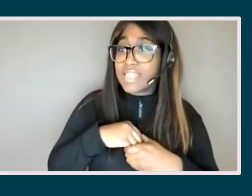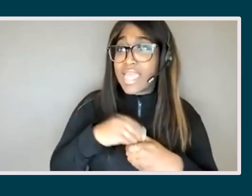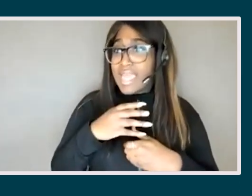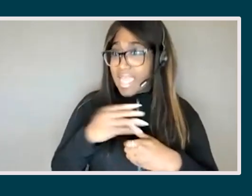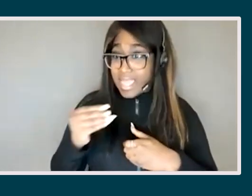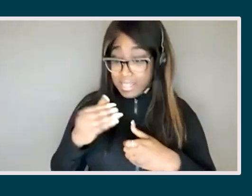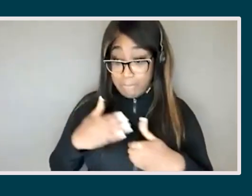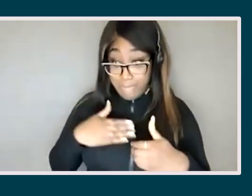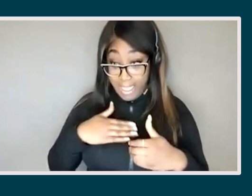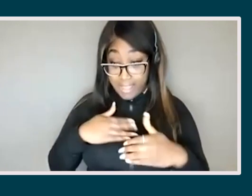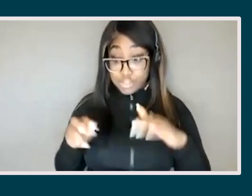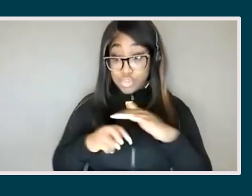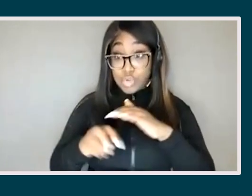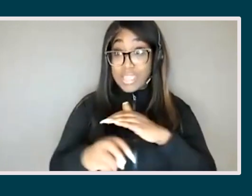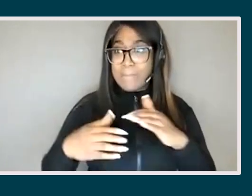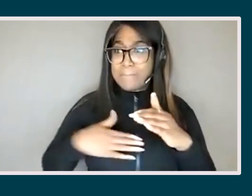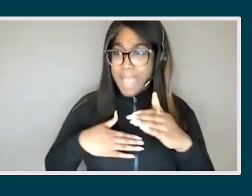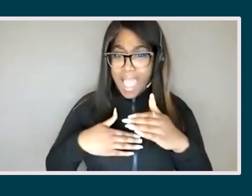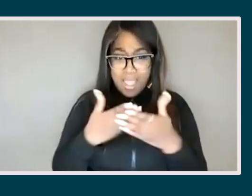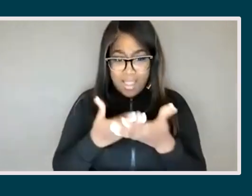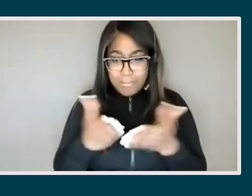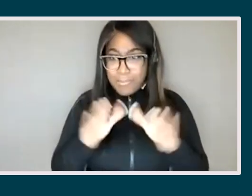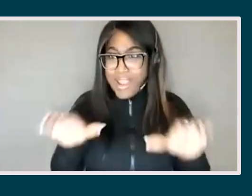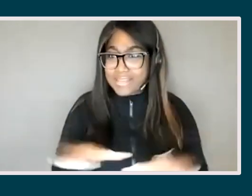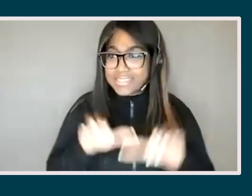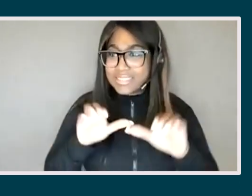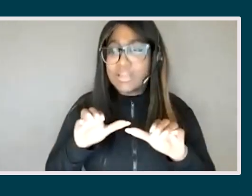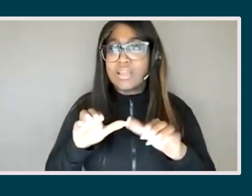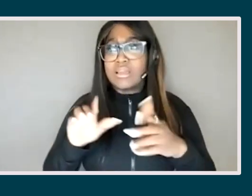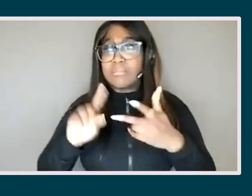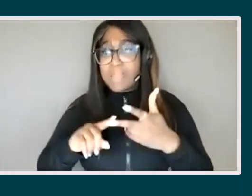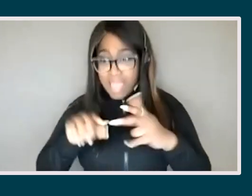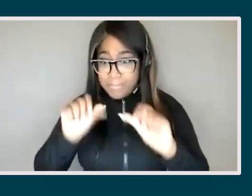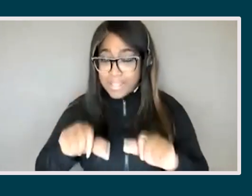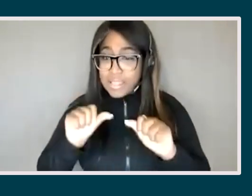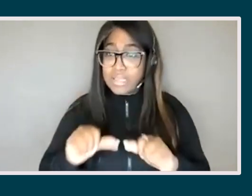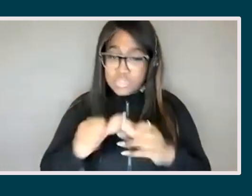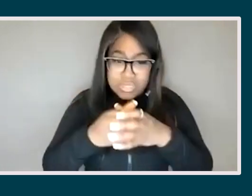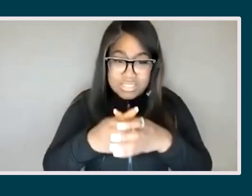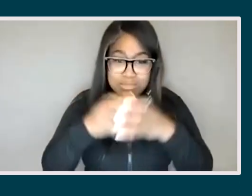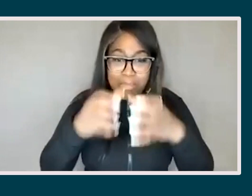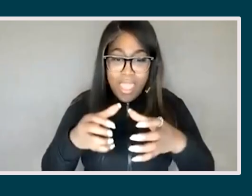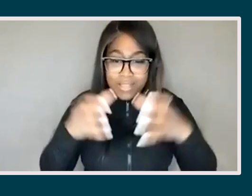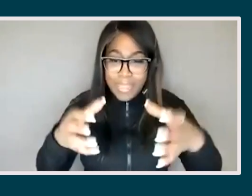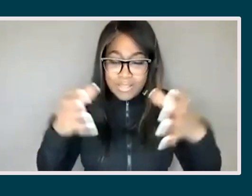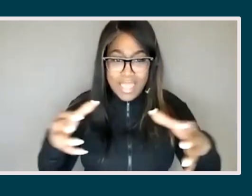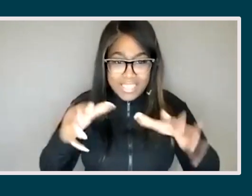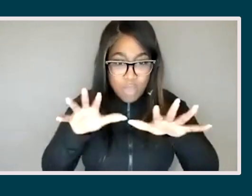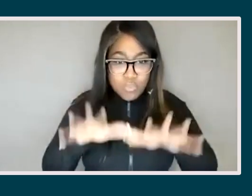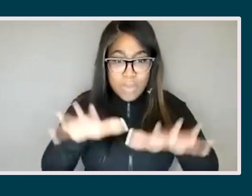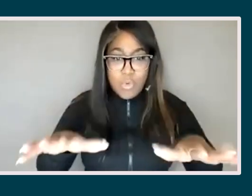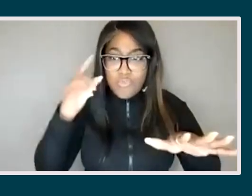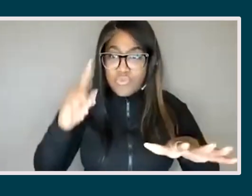my journey, my practice. I can remain hopeful in my ability to keep expanding the ripple of community